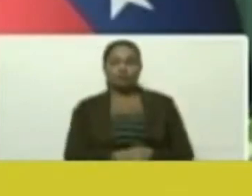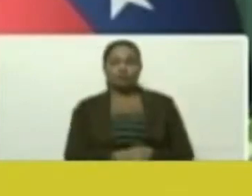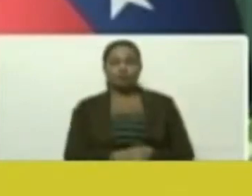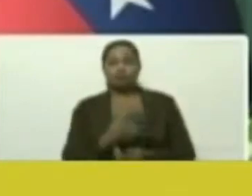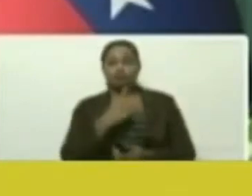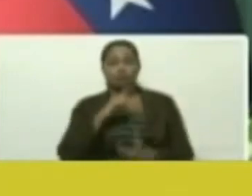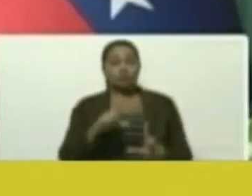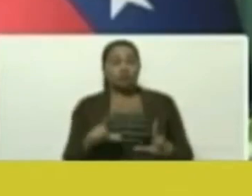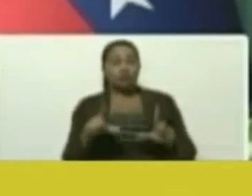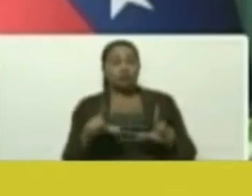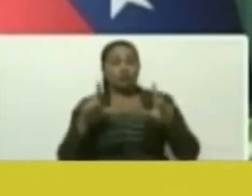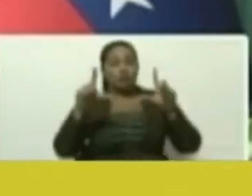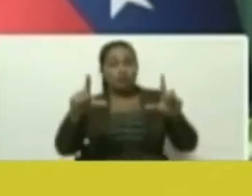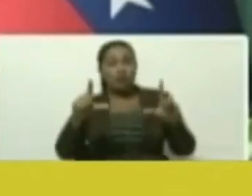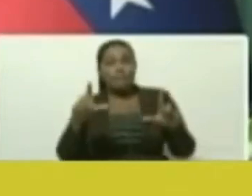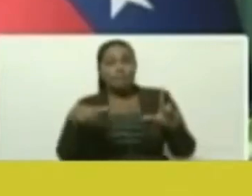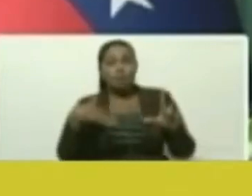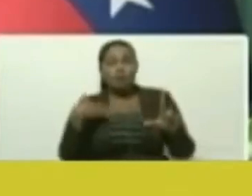fourth gas reserve in the world.